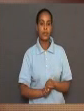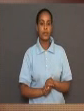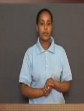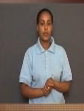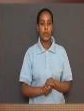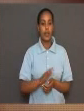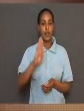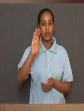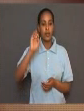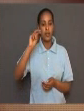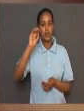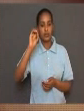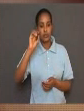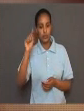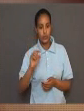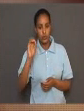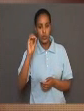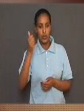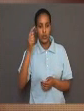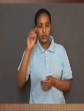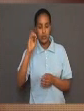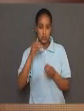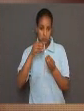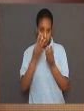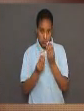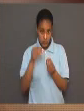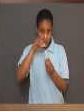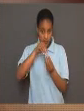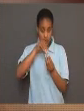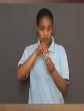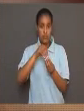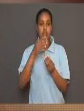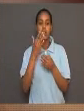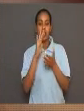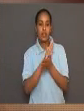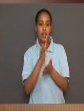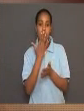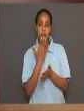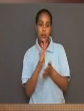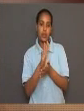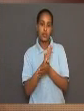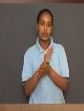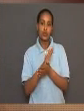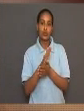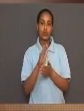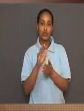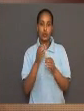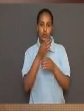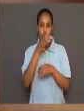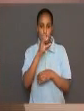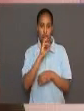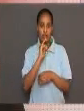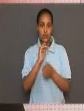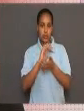the benzoic acid is added pinch by pinch, the litmus solution slowly becomes